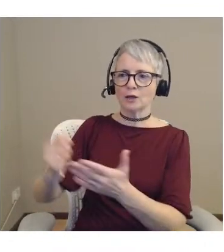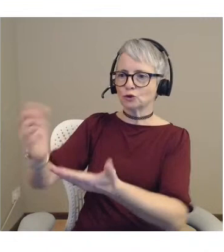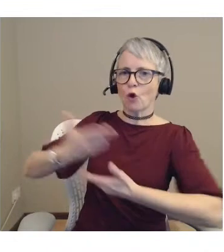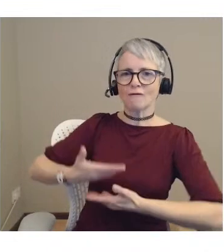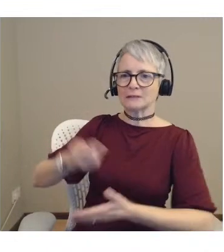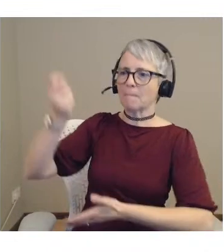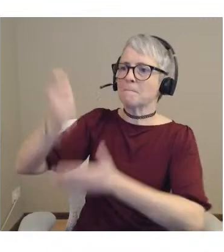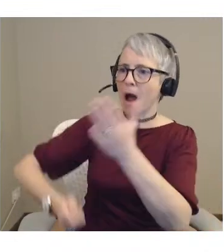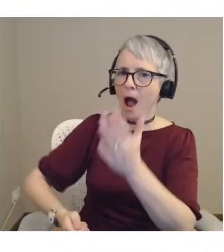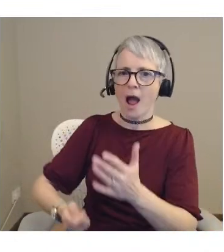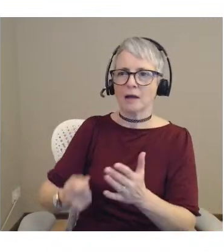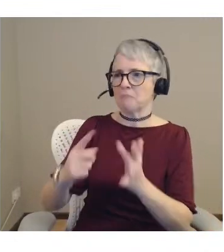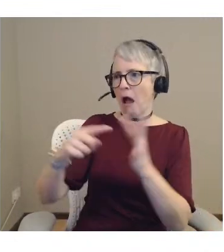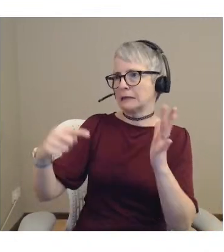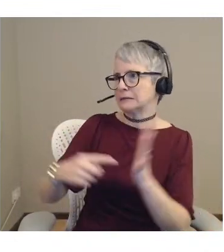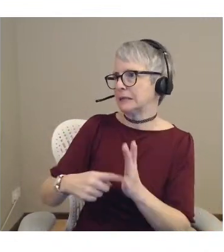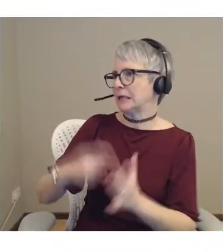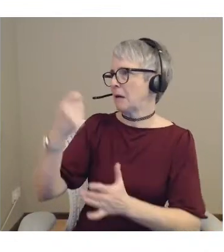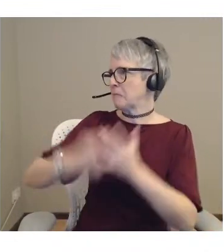or service, or a new